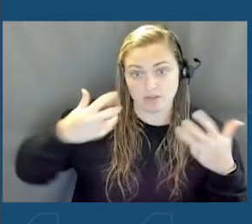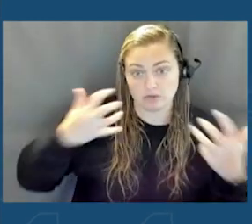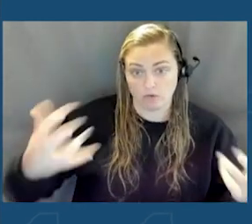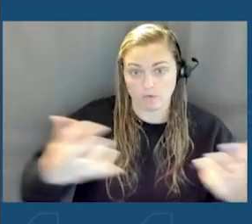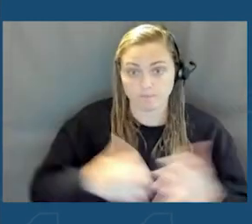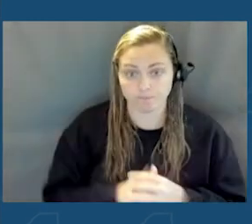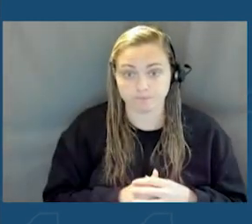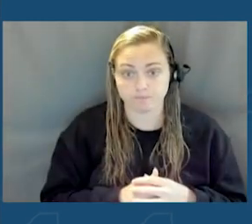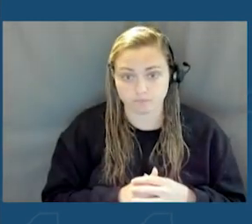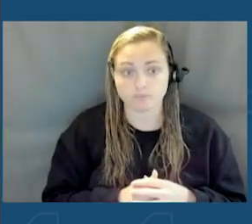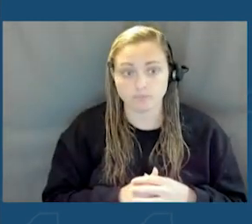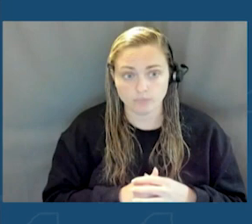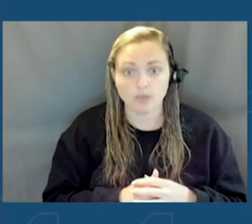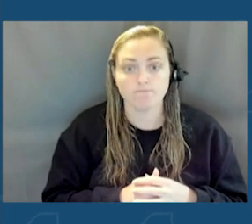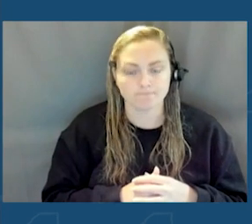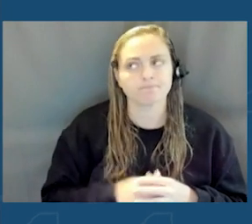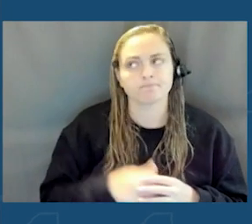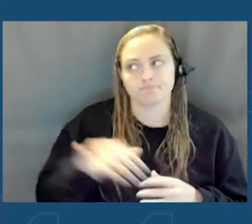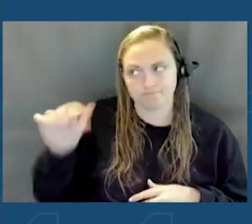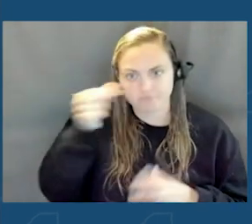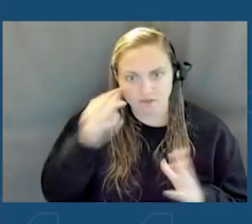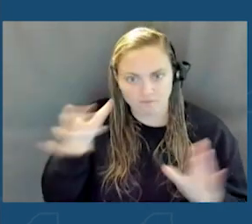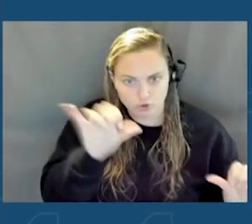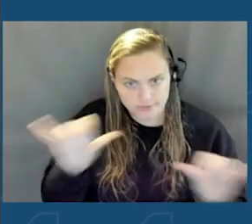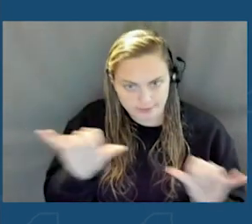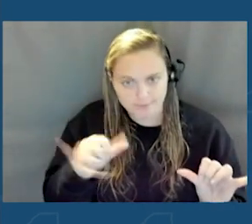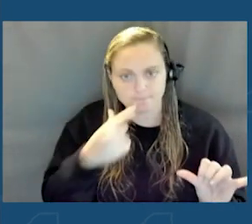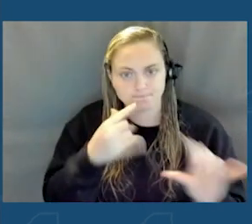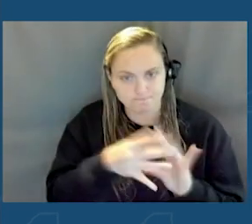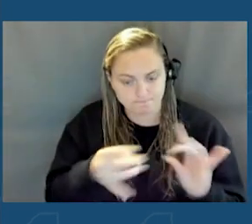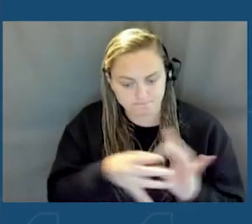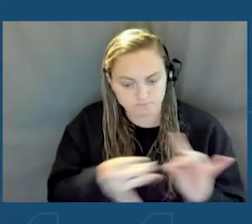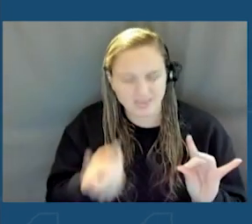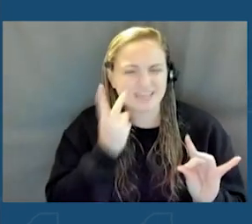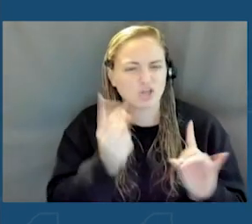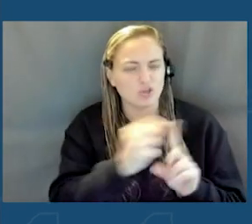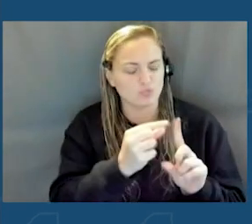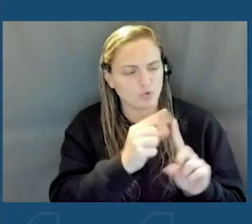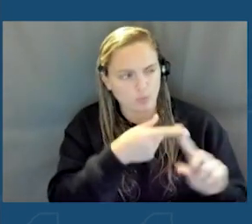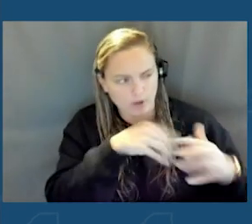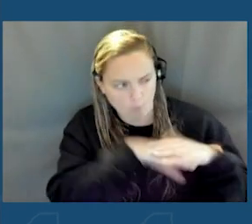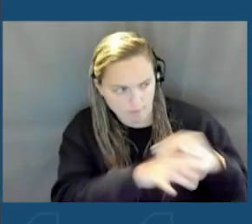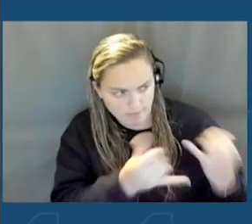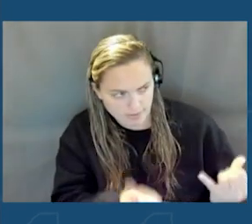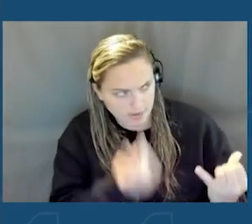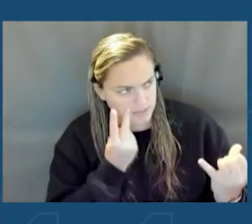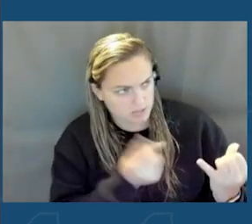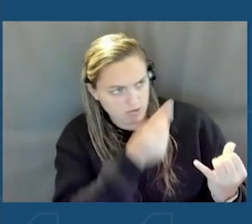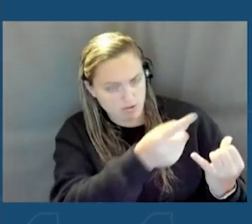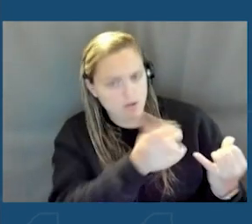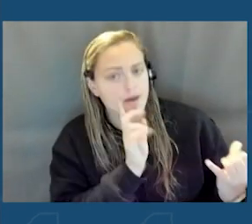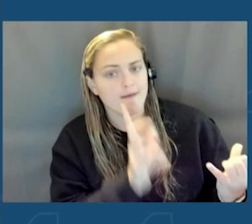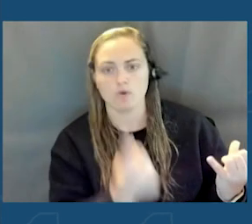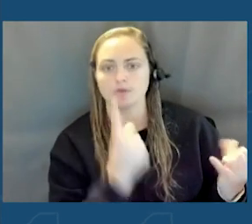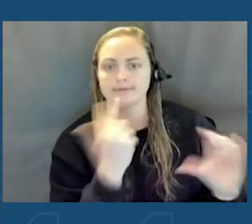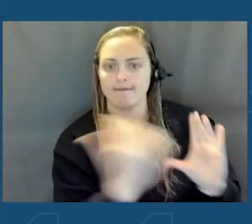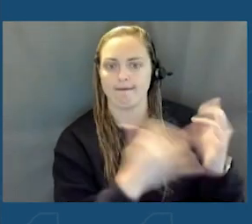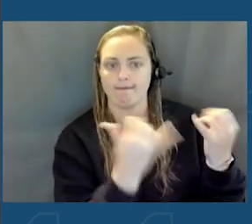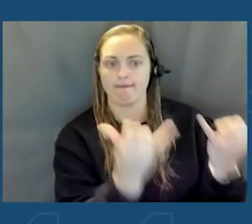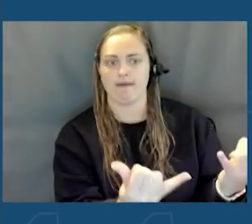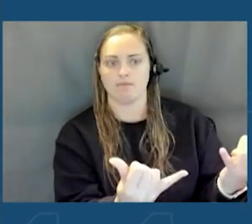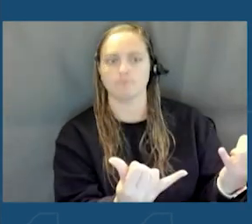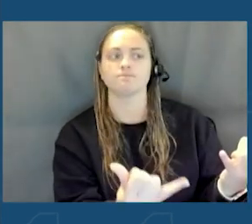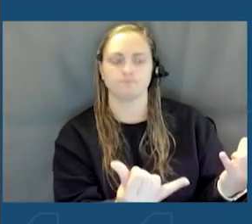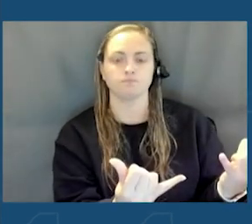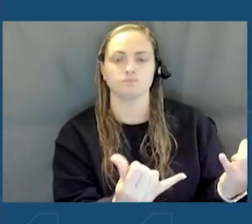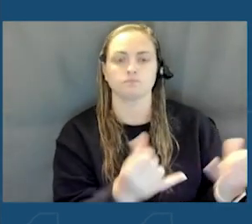also echoed by our governor. I saw these words as I walked in today, and I'm going to echo them now. They were spoken